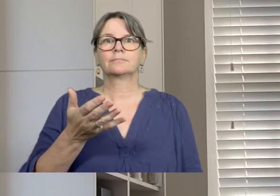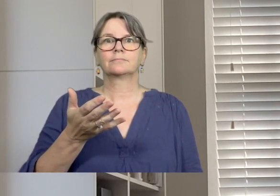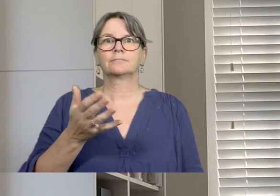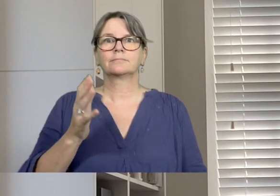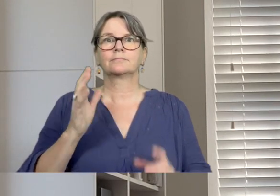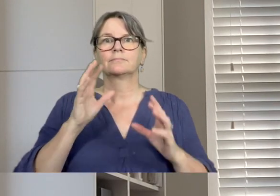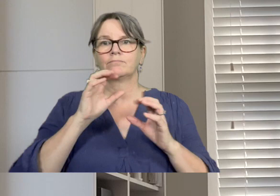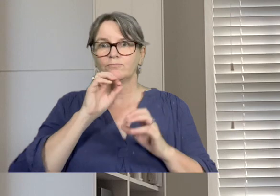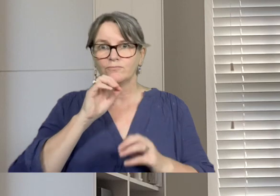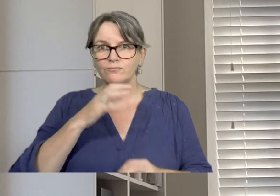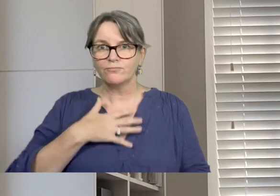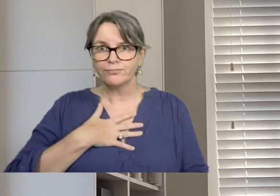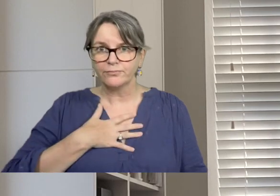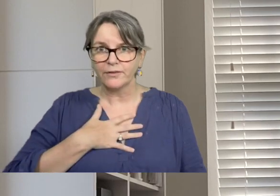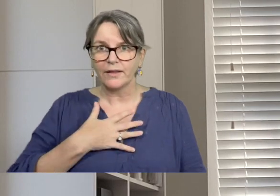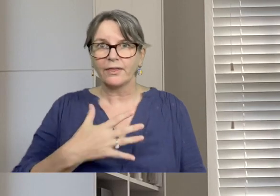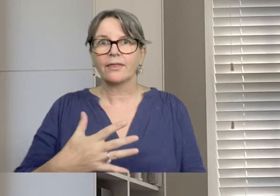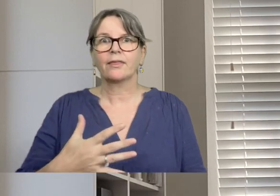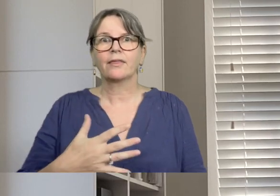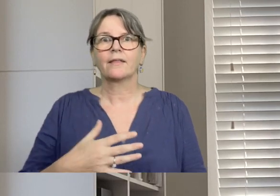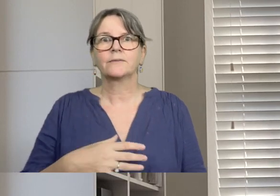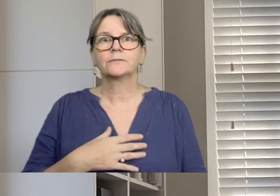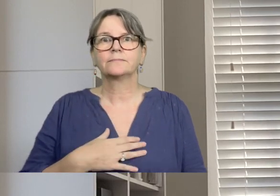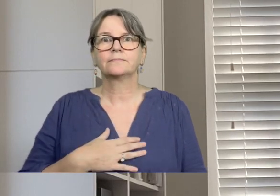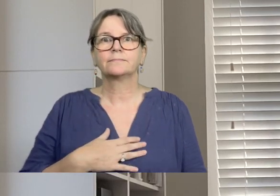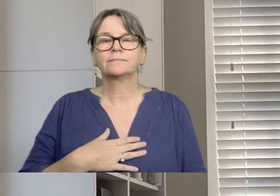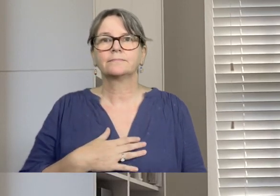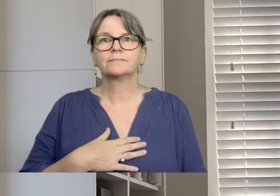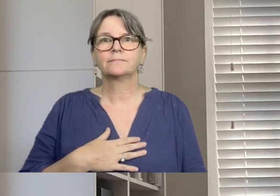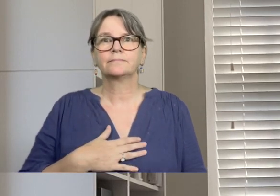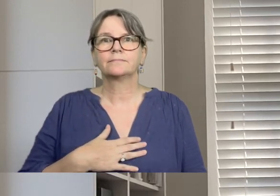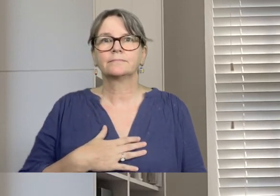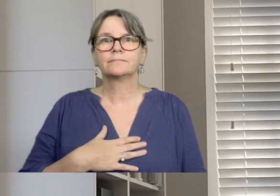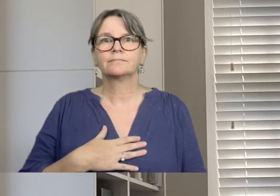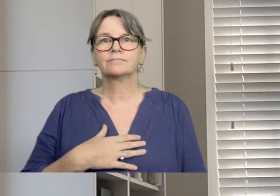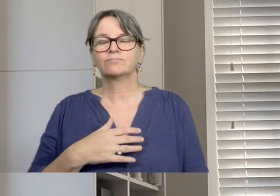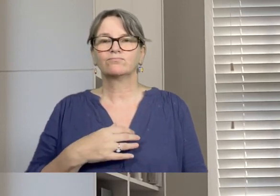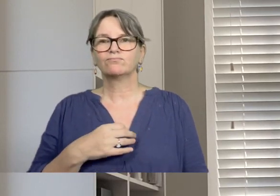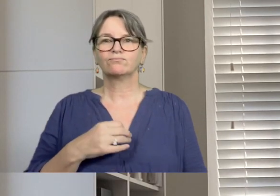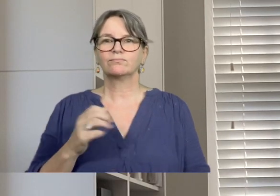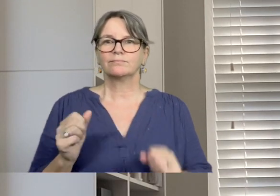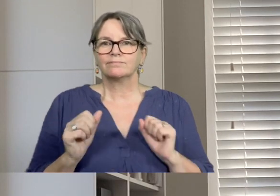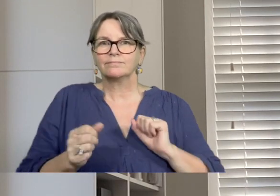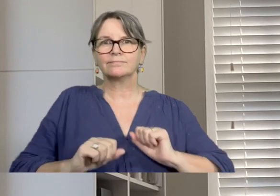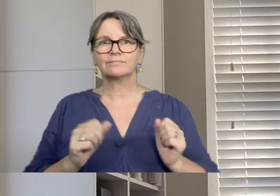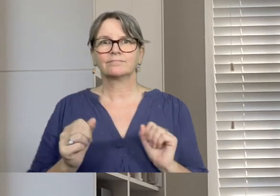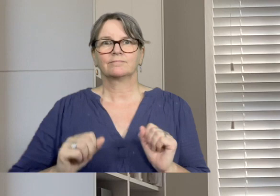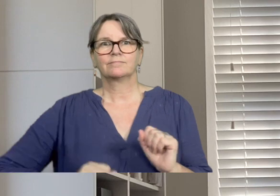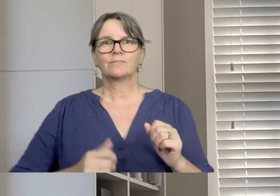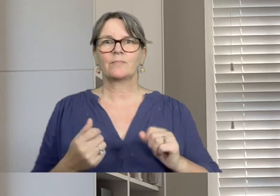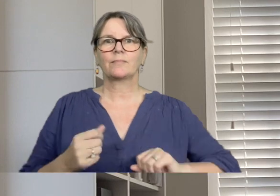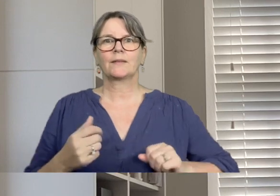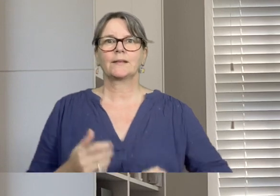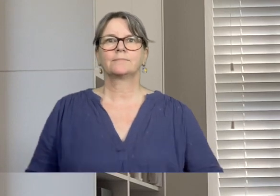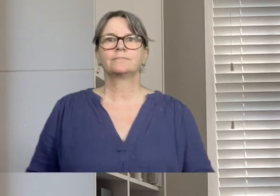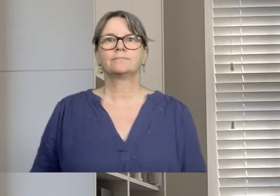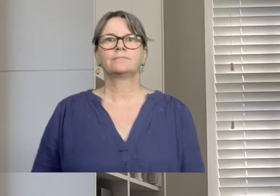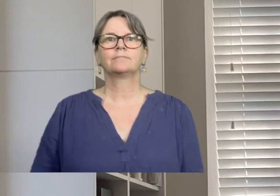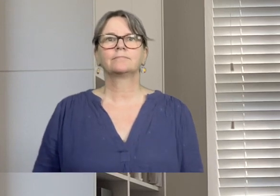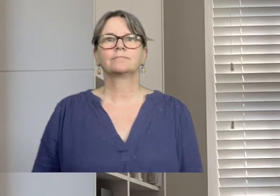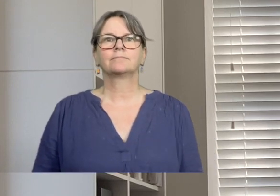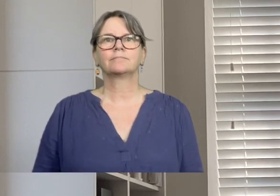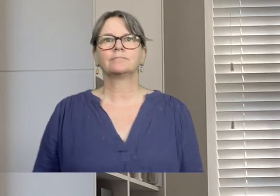Little in, breathe out, all the way up. Nice, have a little wiggle, have a little whatever you need. We're going to roll